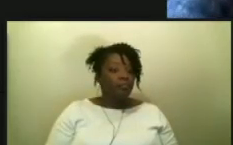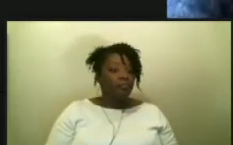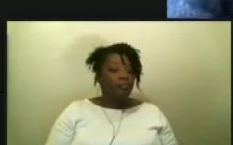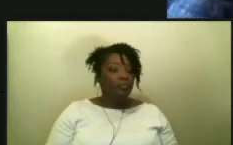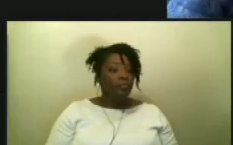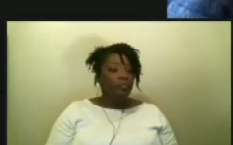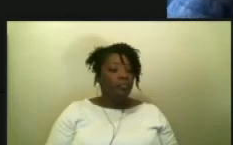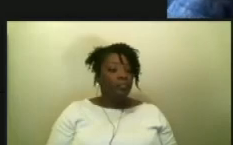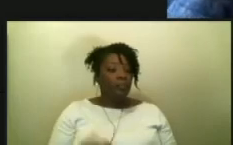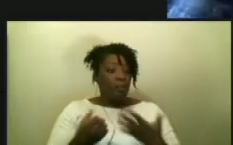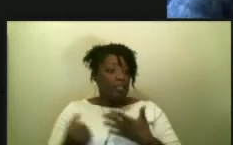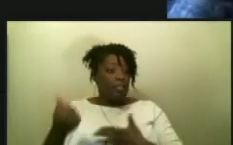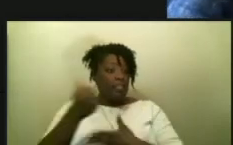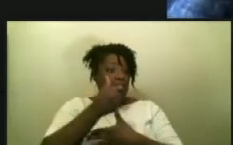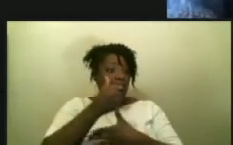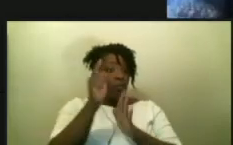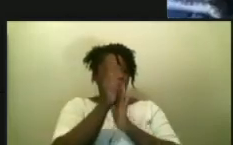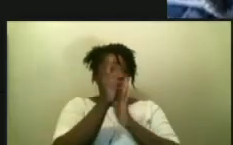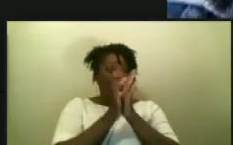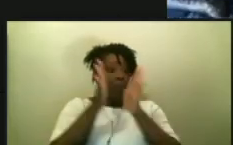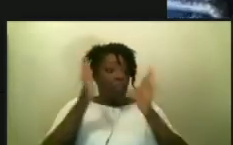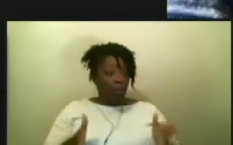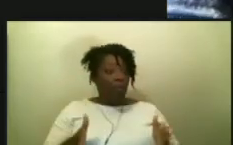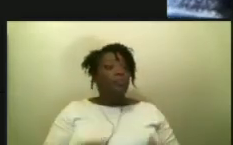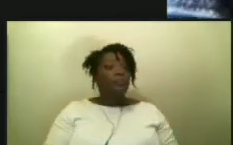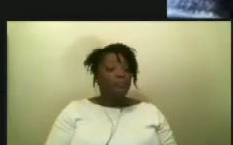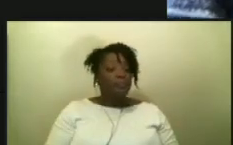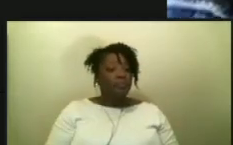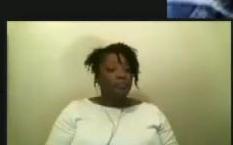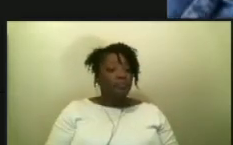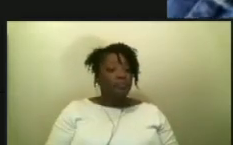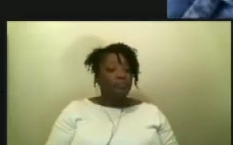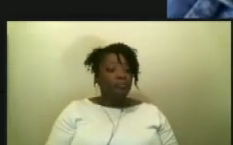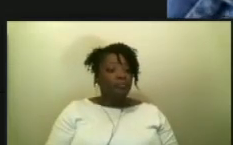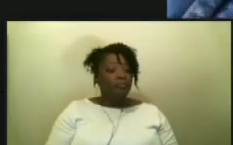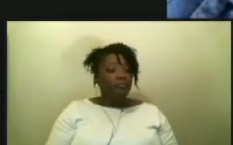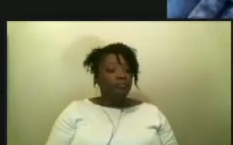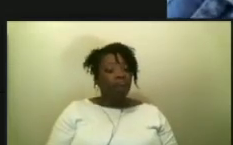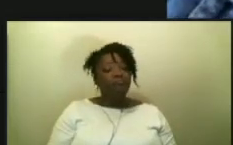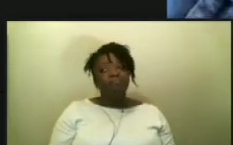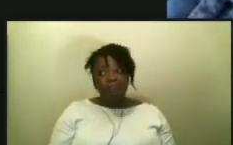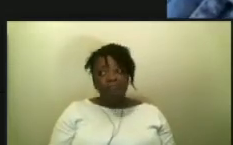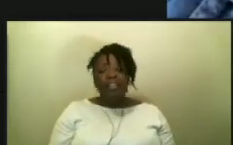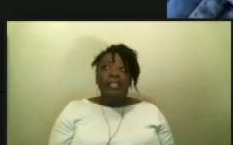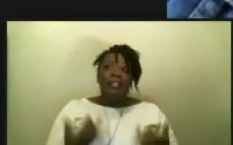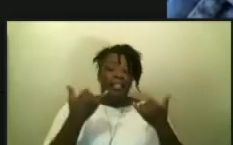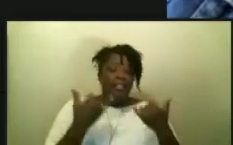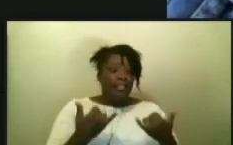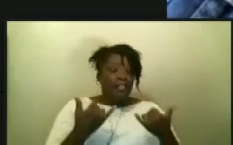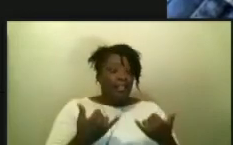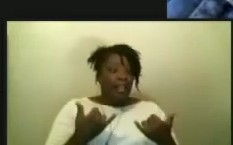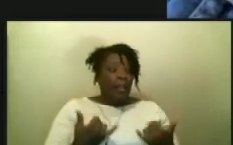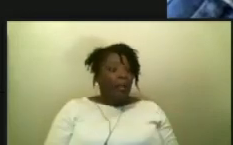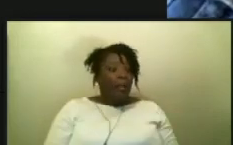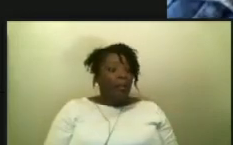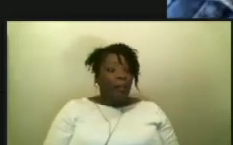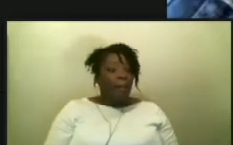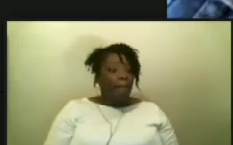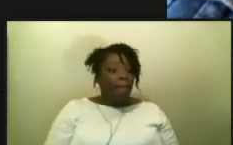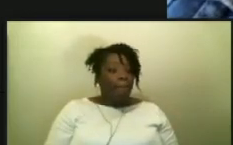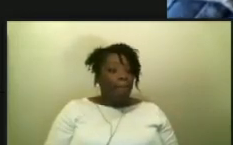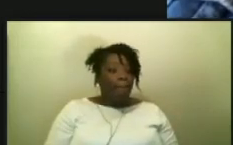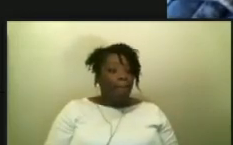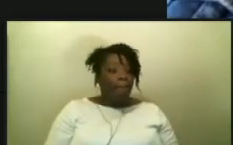senior attorneys that works out of the Grand Rapids office. And basically right now we, along with